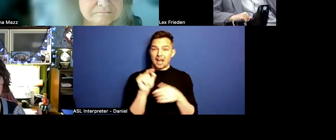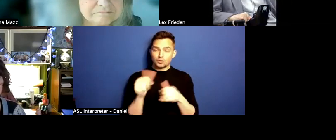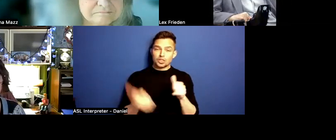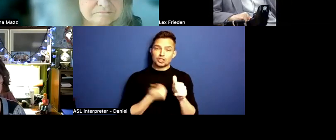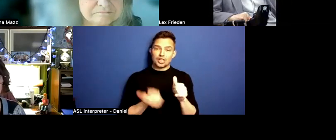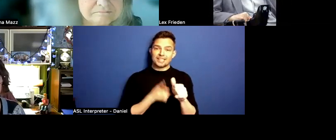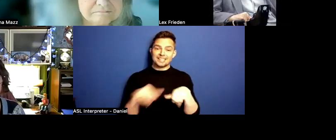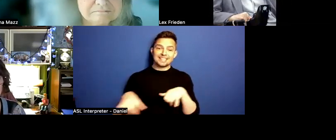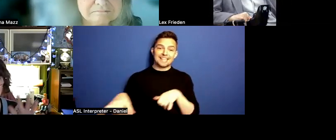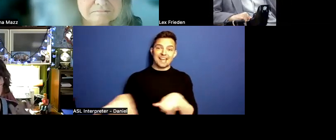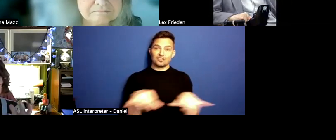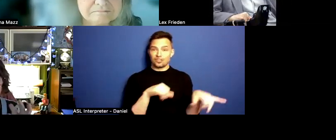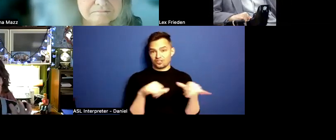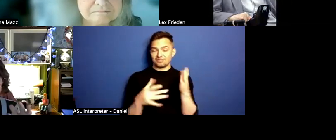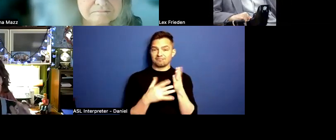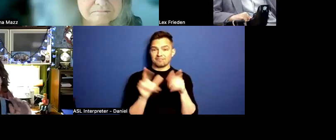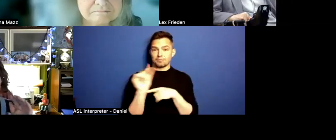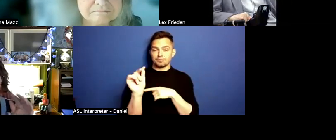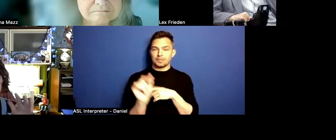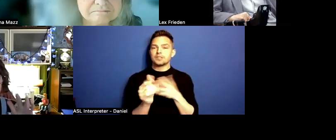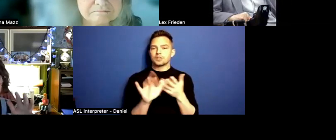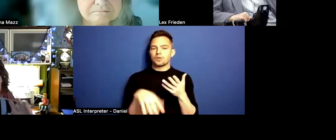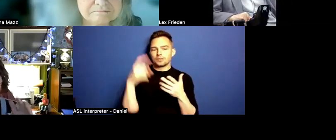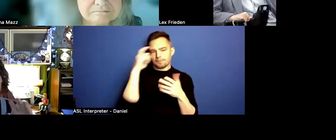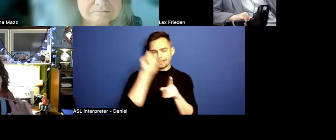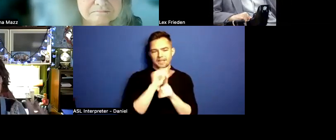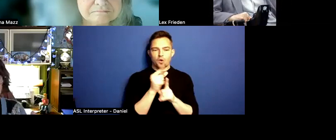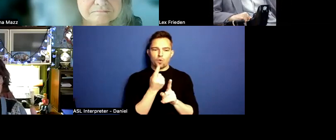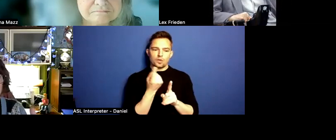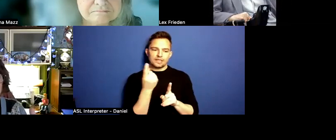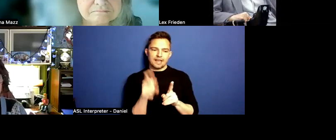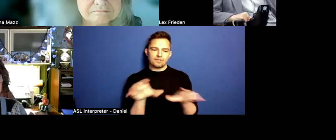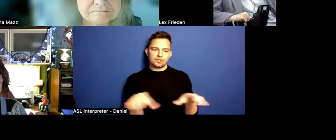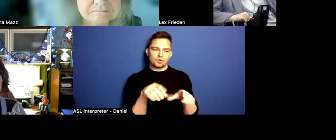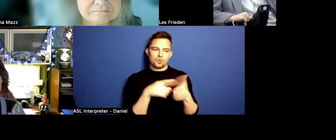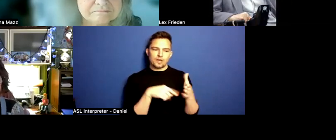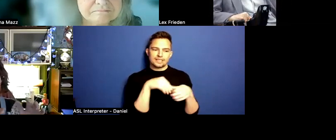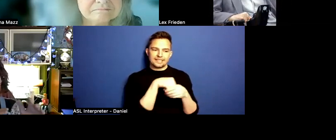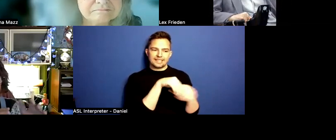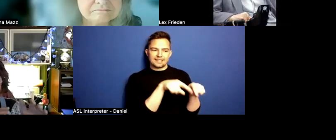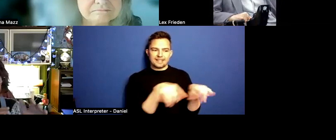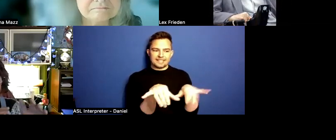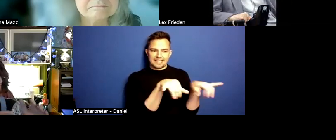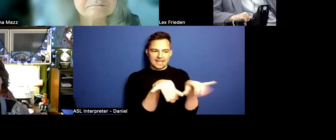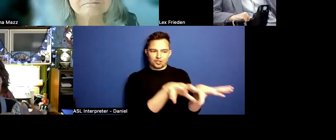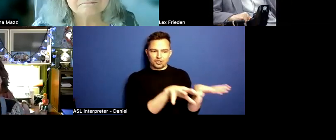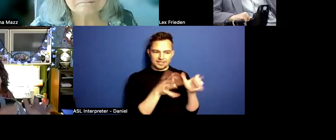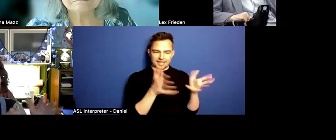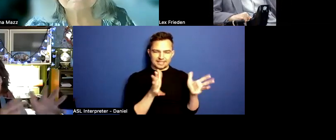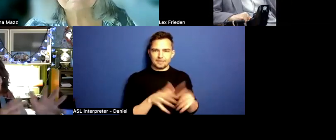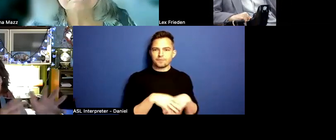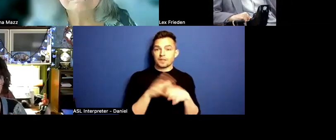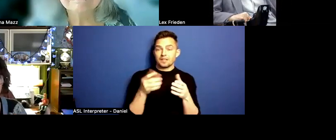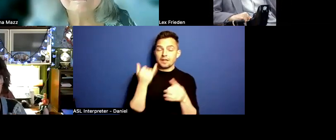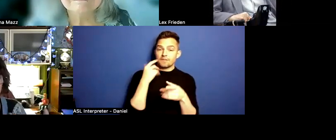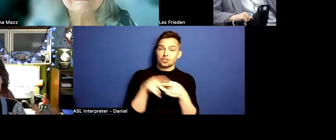standards. And there's this mindset that I only have to do what's in the standards. So if electric charging stations aren't